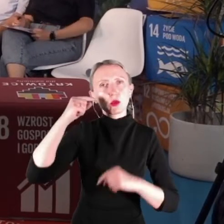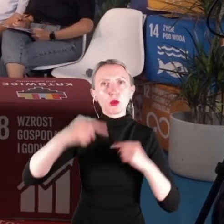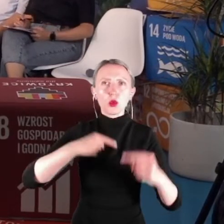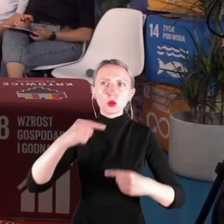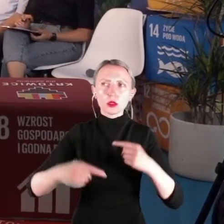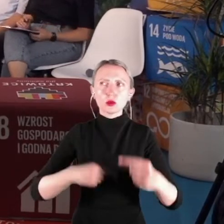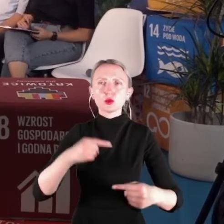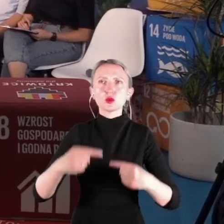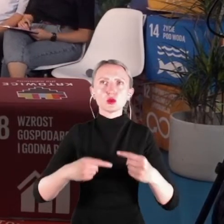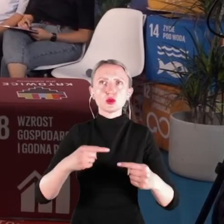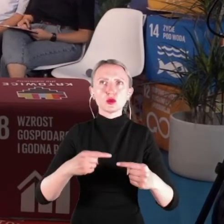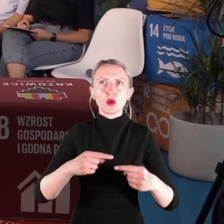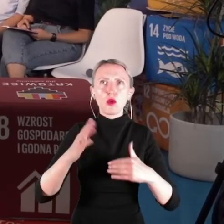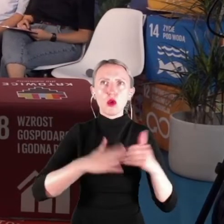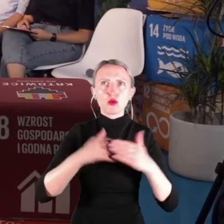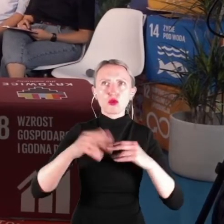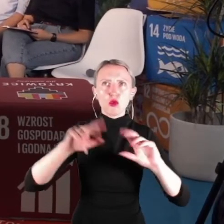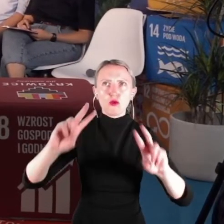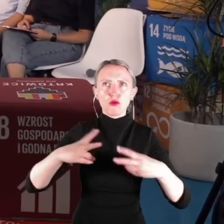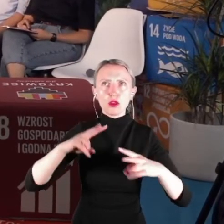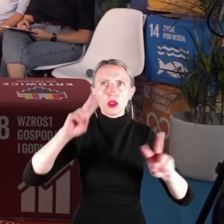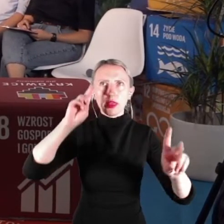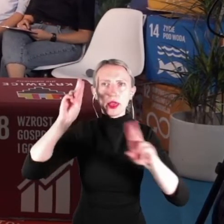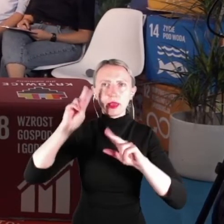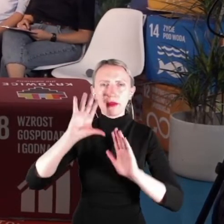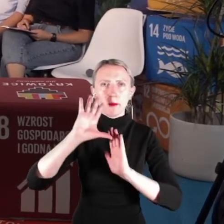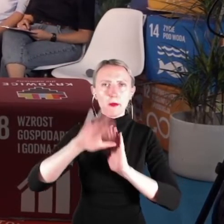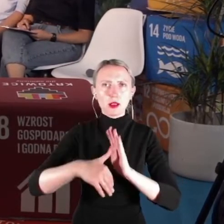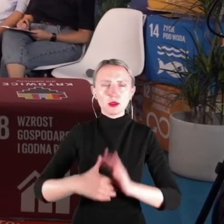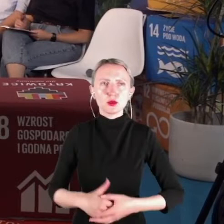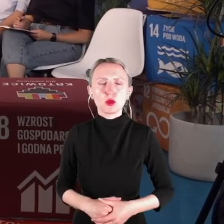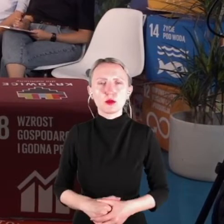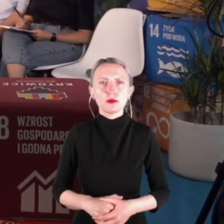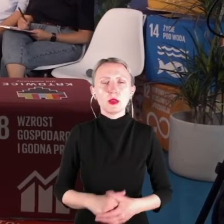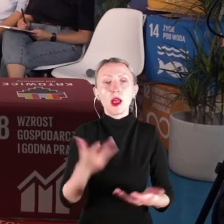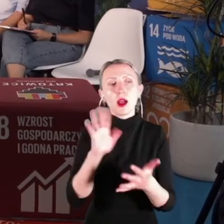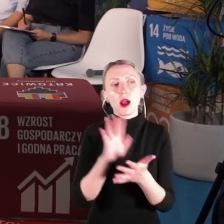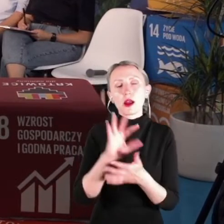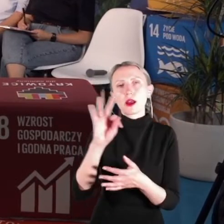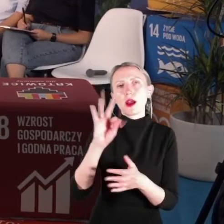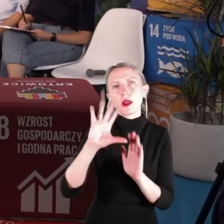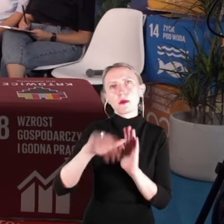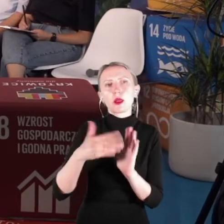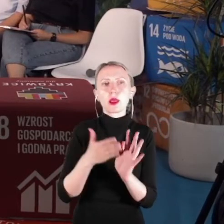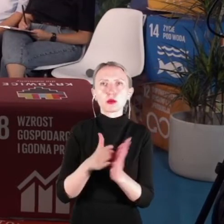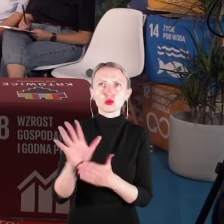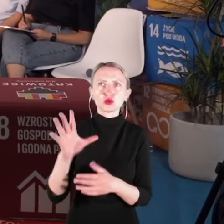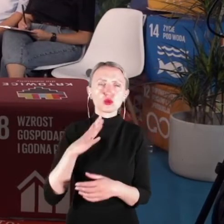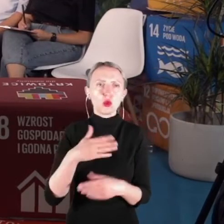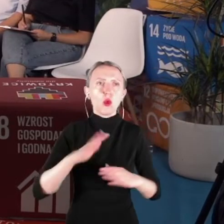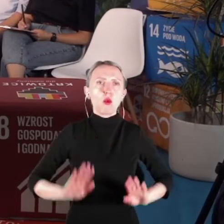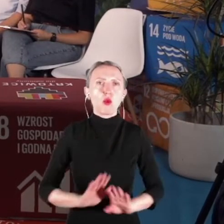So we started to cooperate in particular with the two institutions in town, the library and the working group for the museum. There is no museum